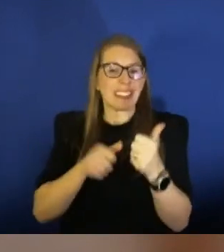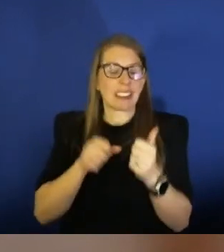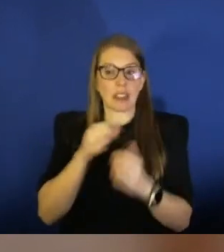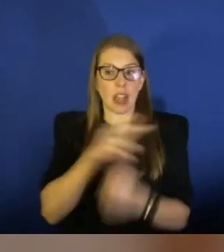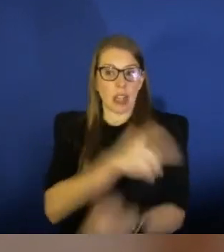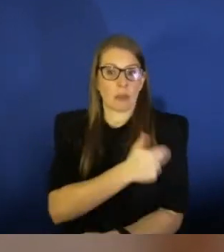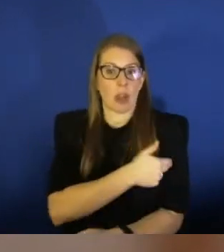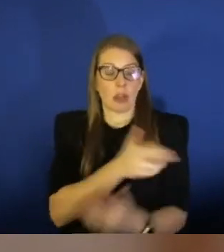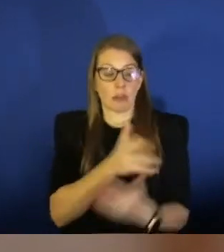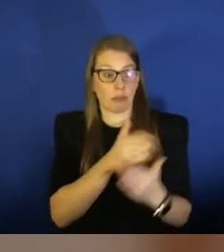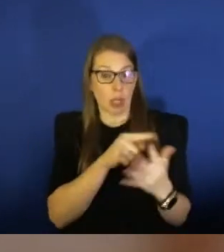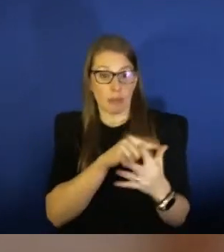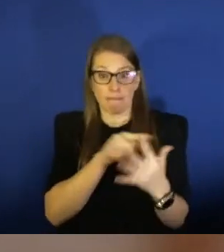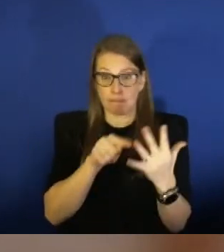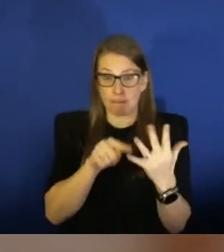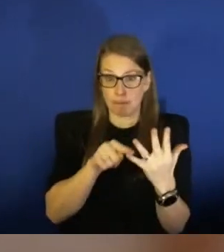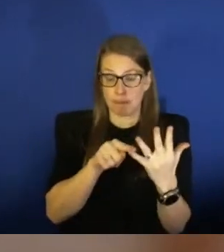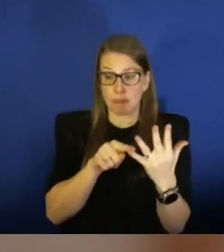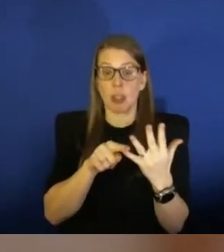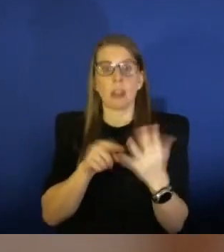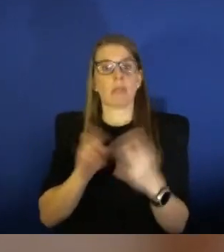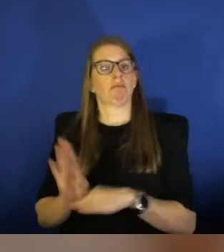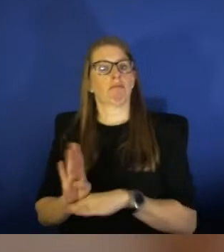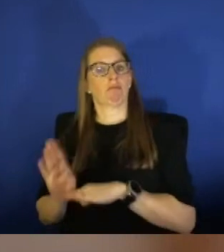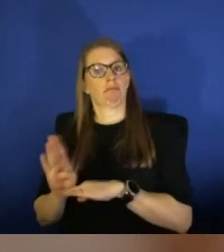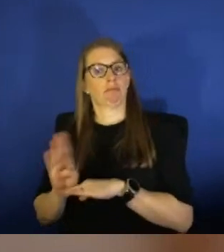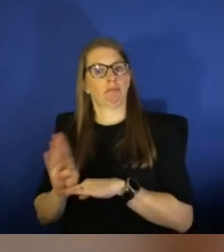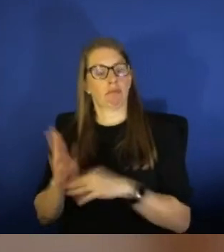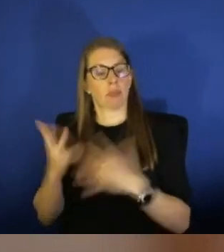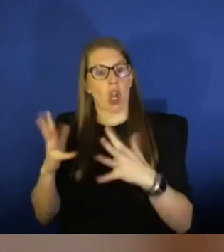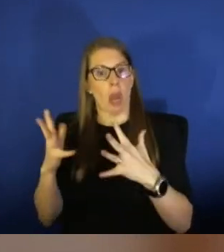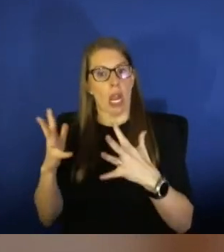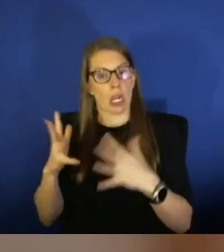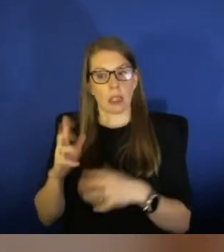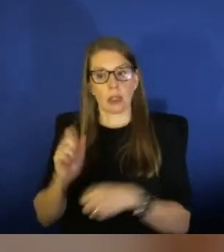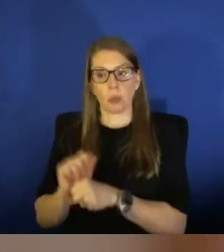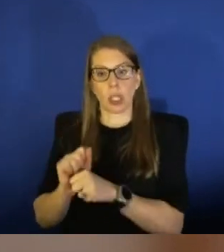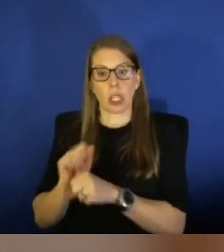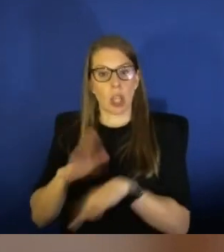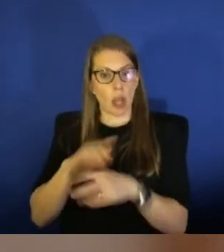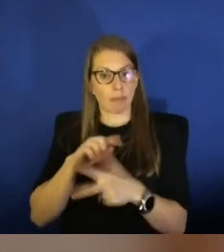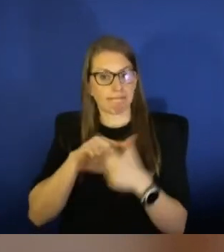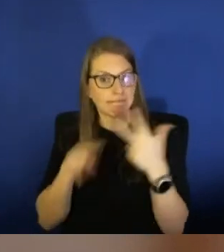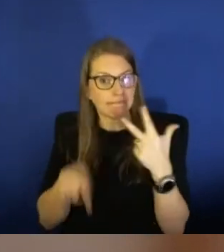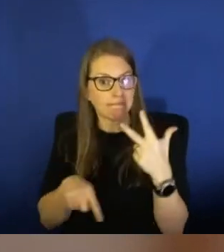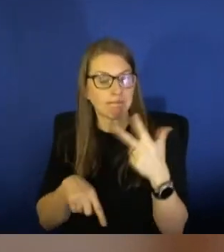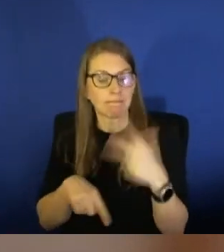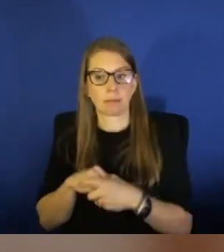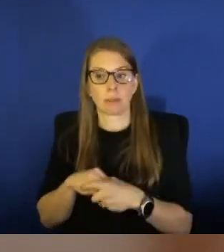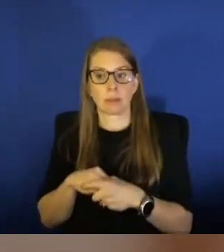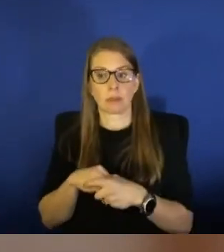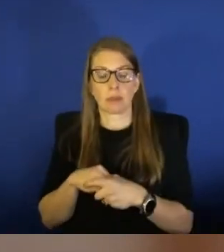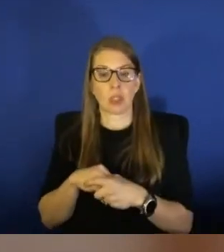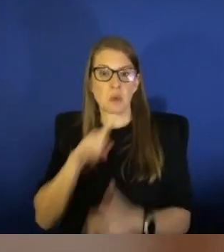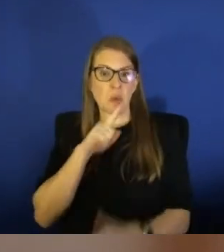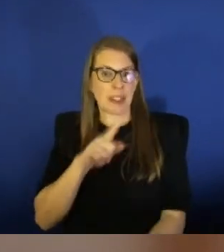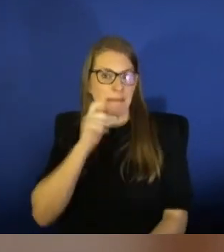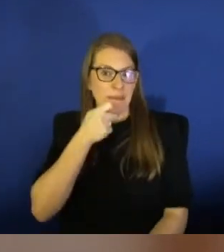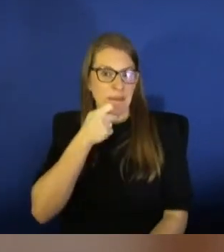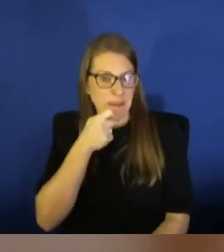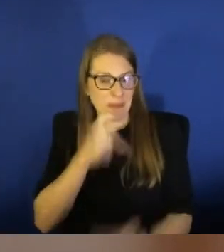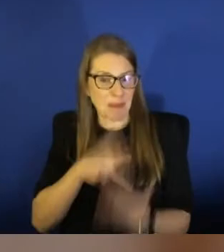that they have to deal with. So we have been really busy already. I mean, working on some neat projects for